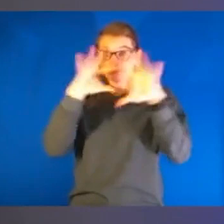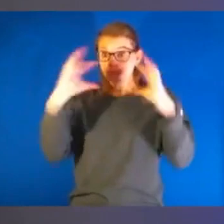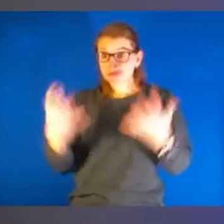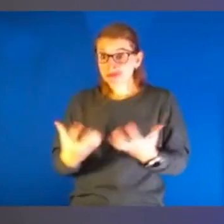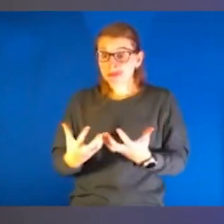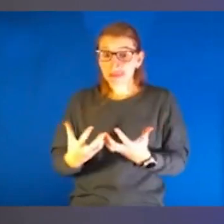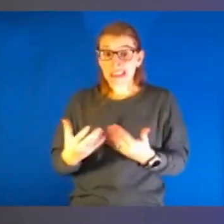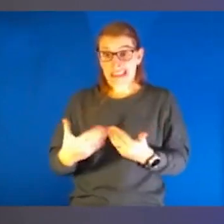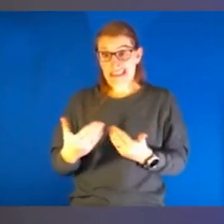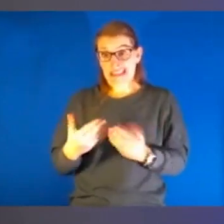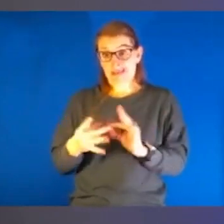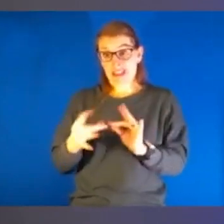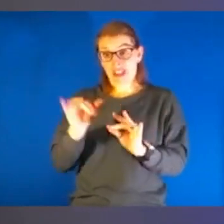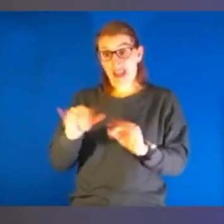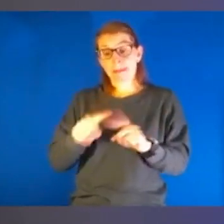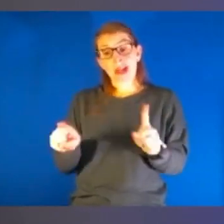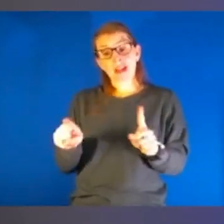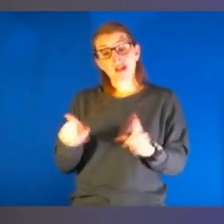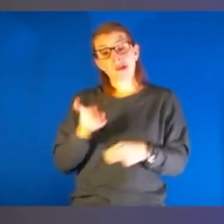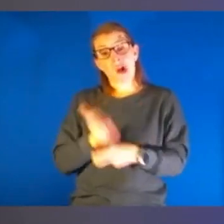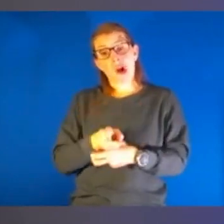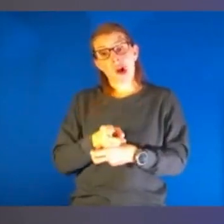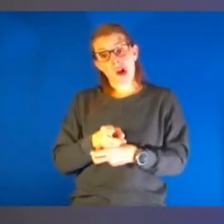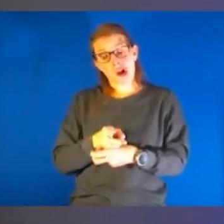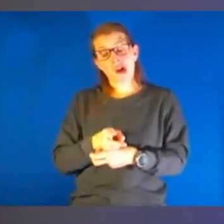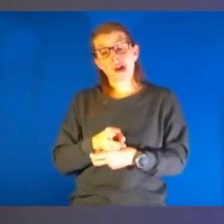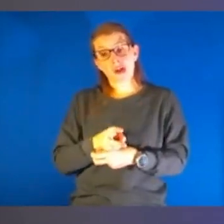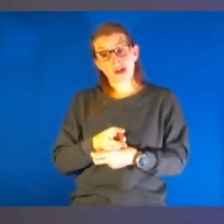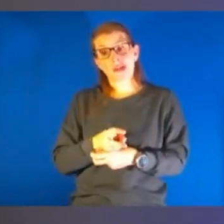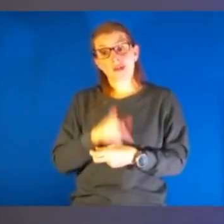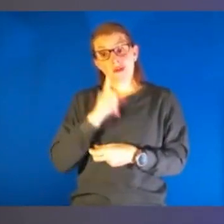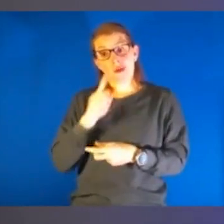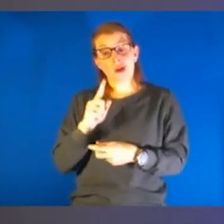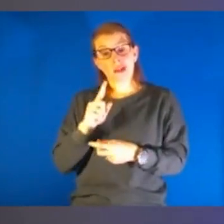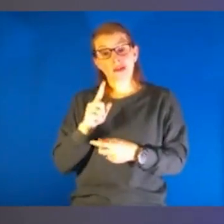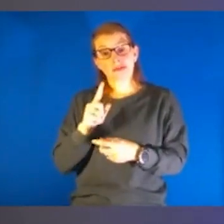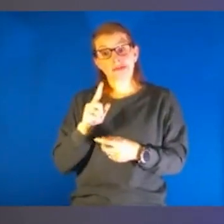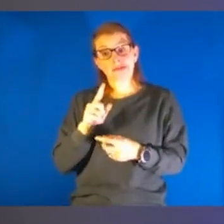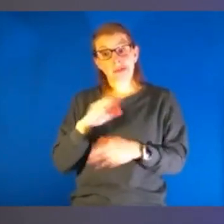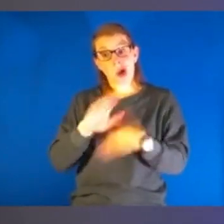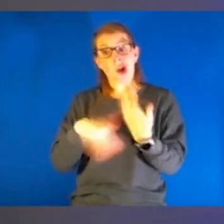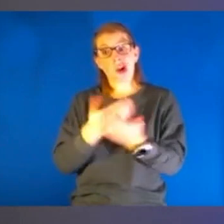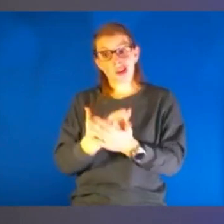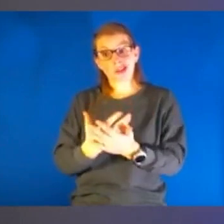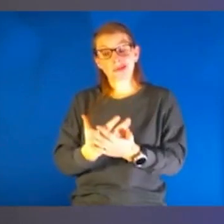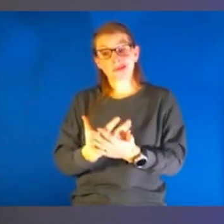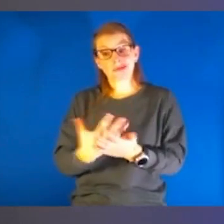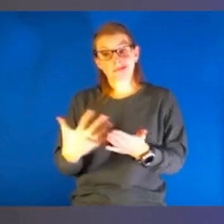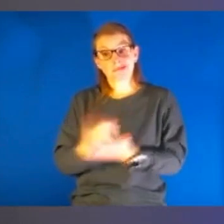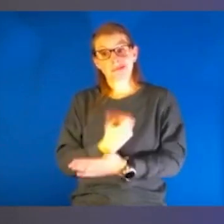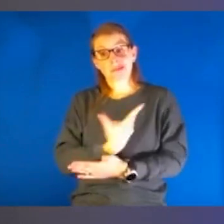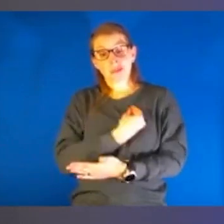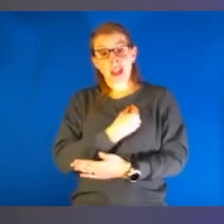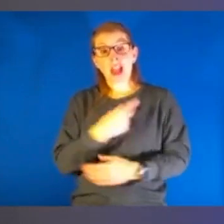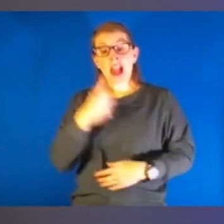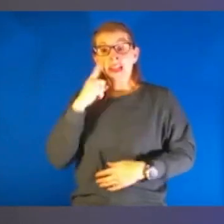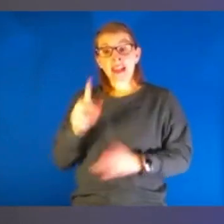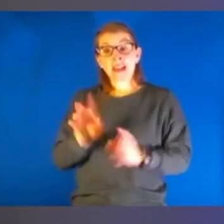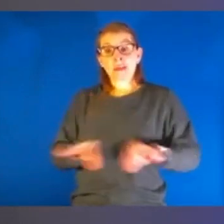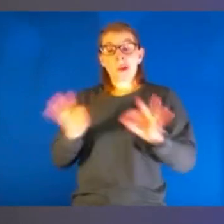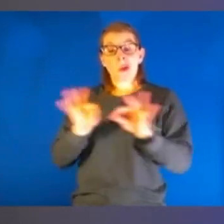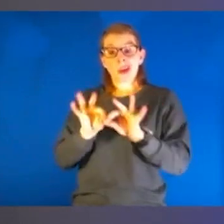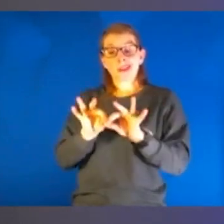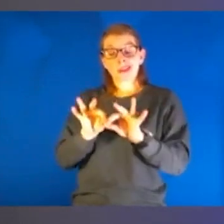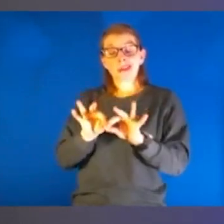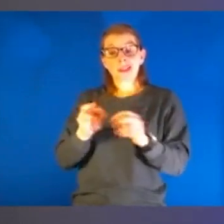to say, but it's hard. There's a lot of logistics really in doing that. Yes. Right. But I think it's an effort worth undertaking and continuing to do for all the